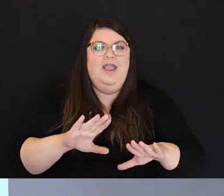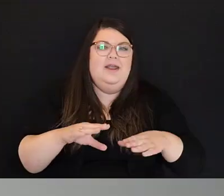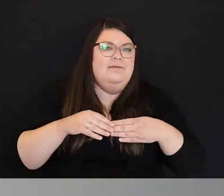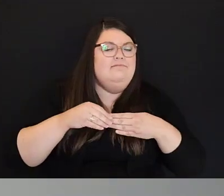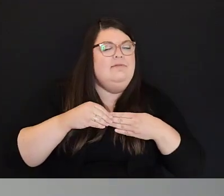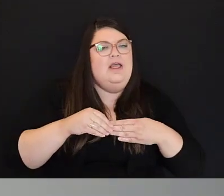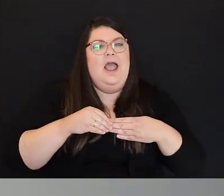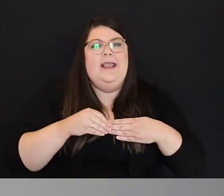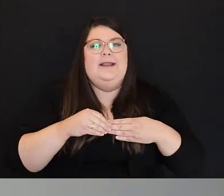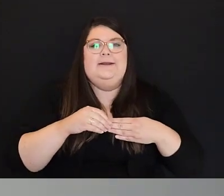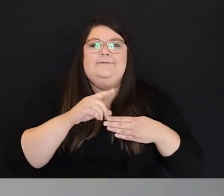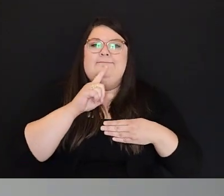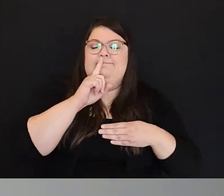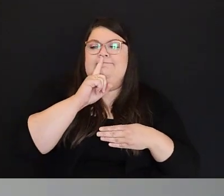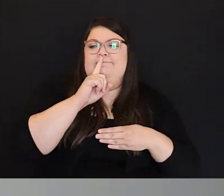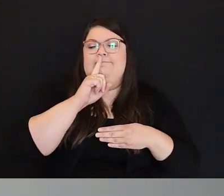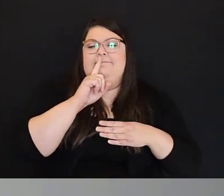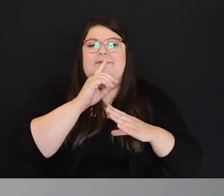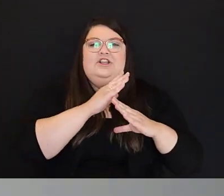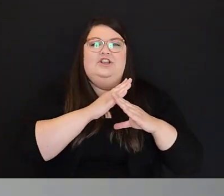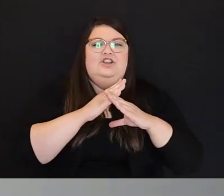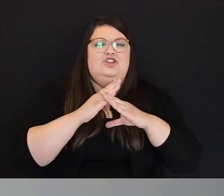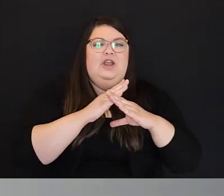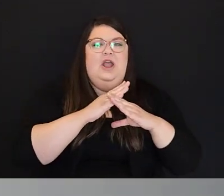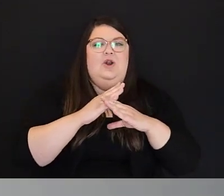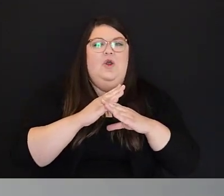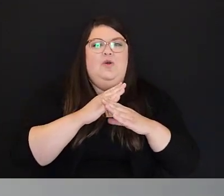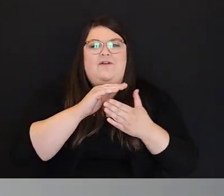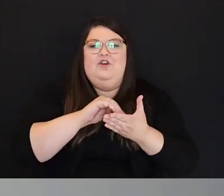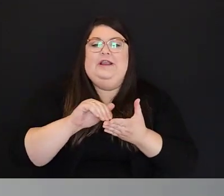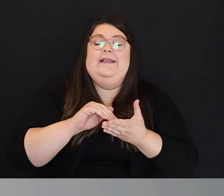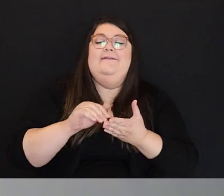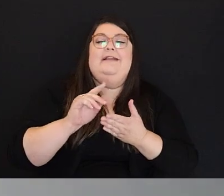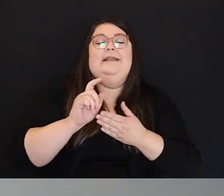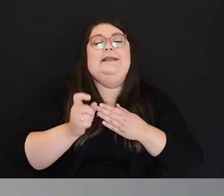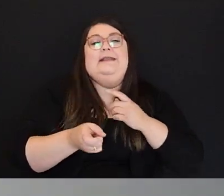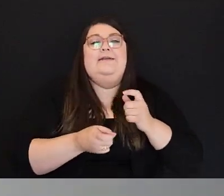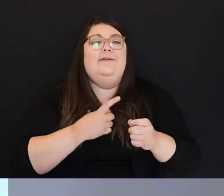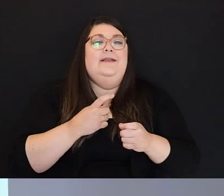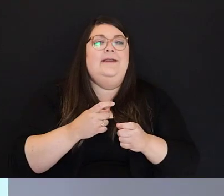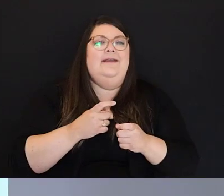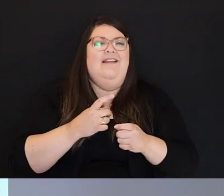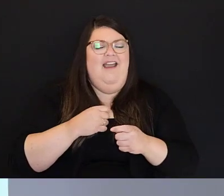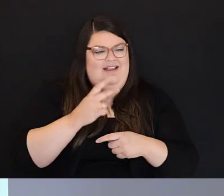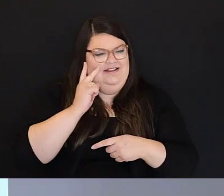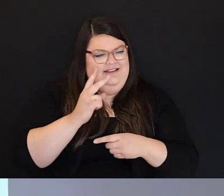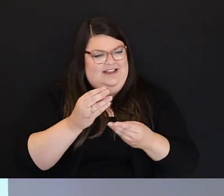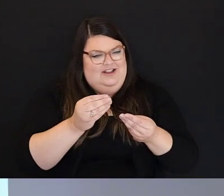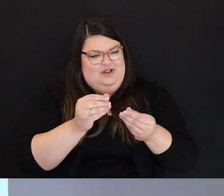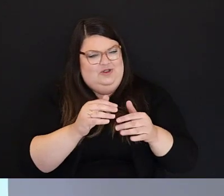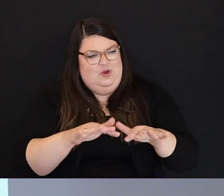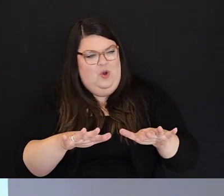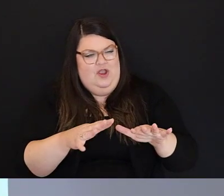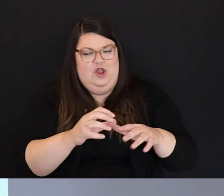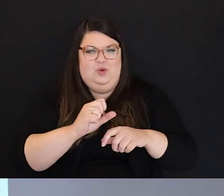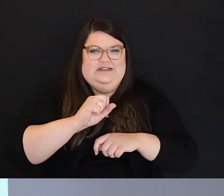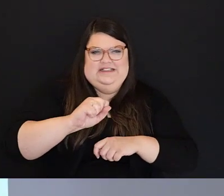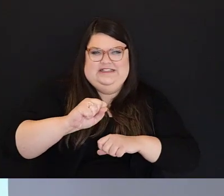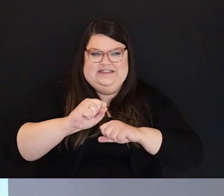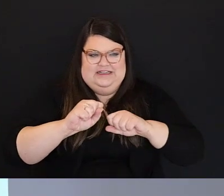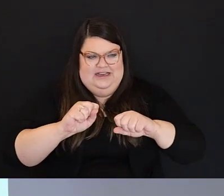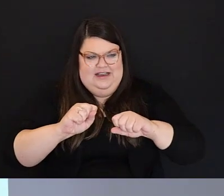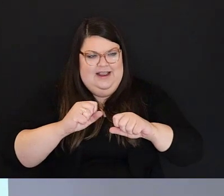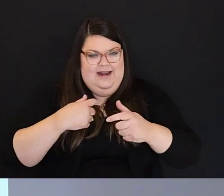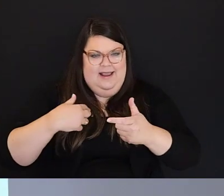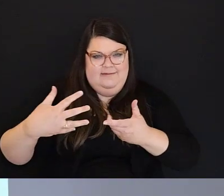pliant, shadowed, forgiving and giving. I see the soil resisting and glean